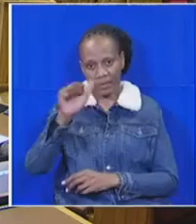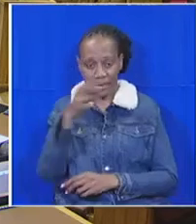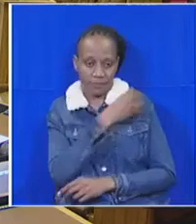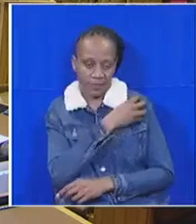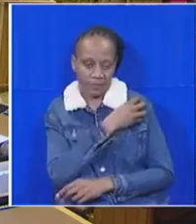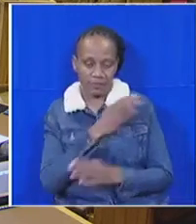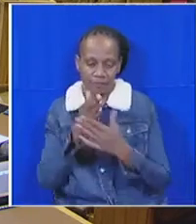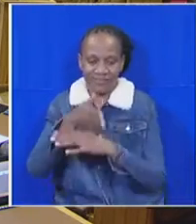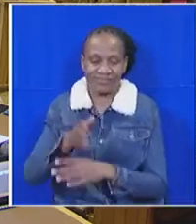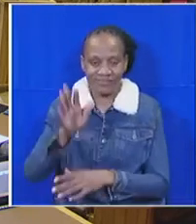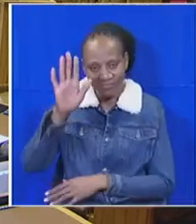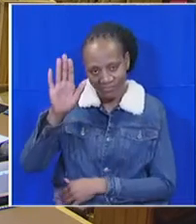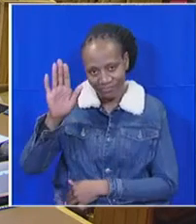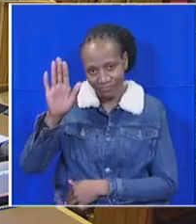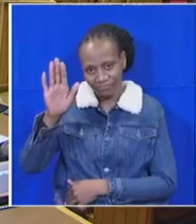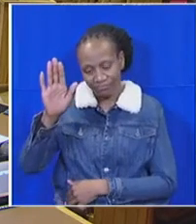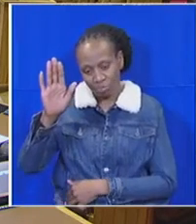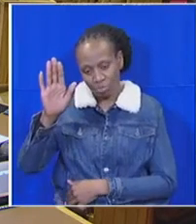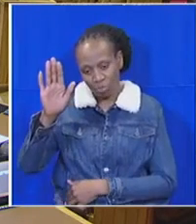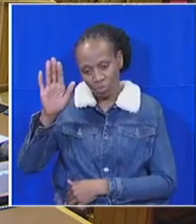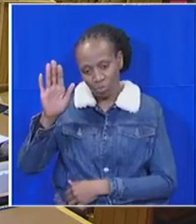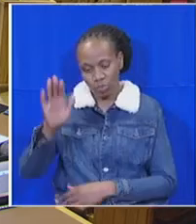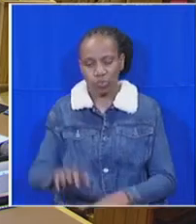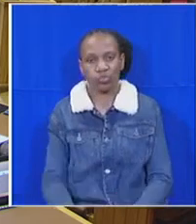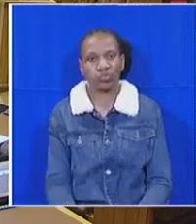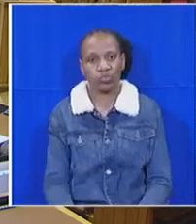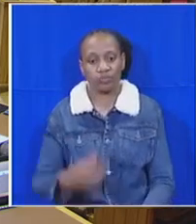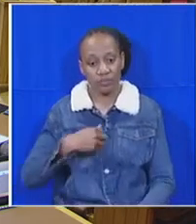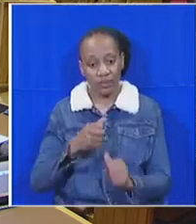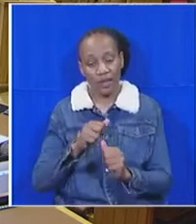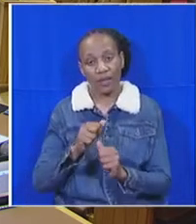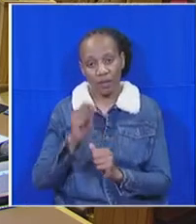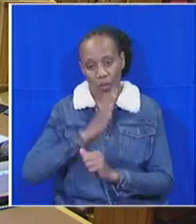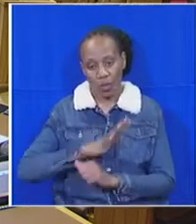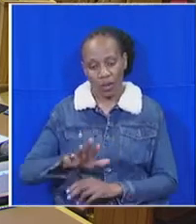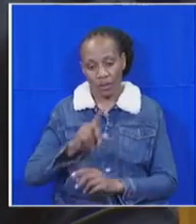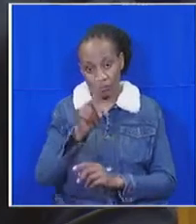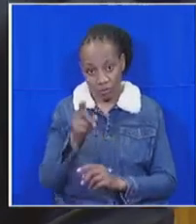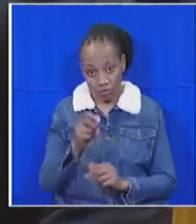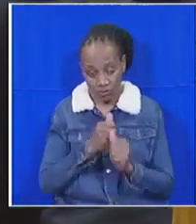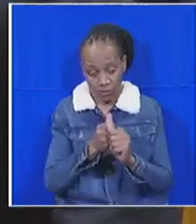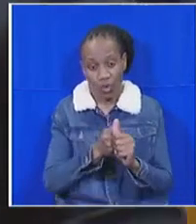Chair. Honorable Steenhuisen. I'd like to address you in terms of Rule 1371, if I may.